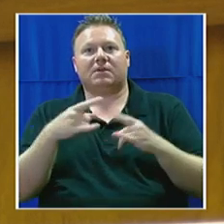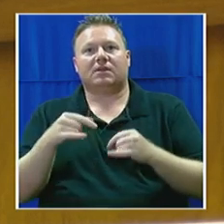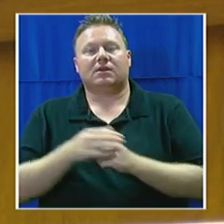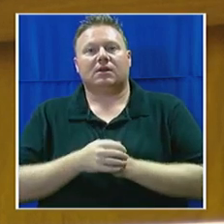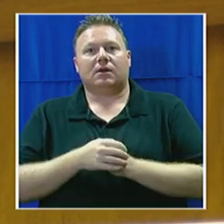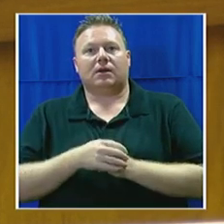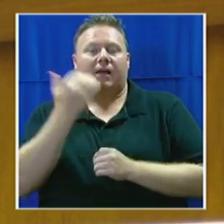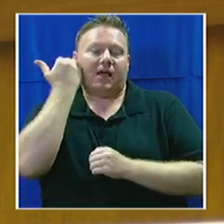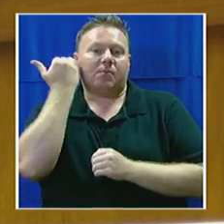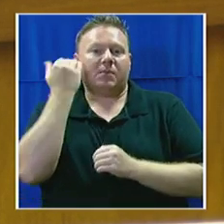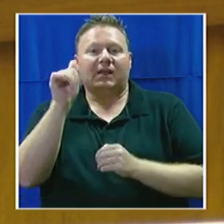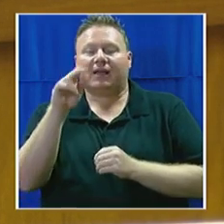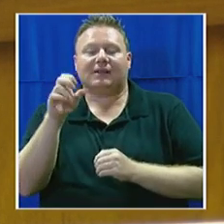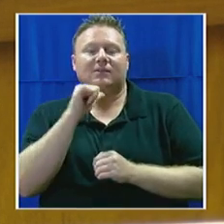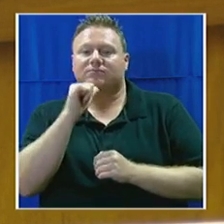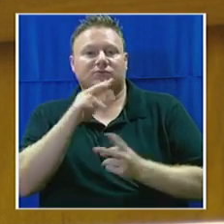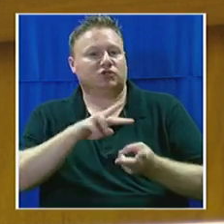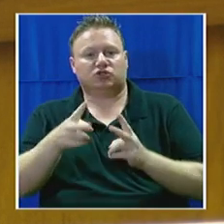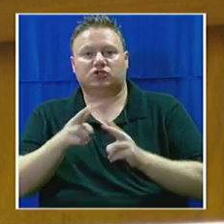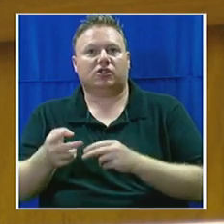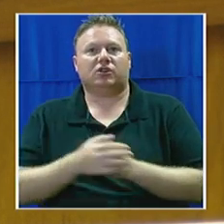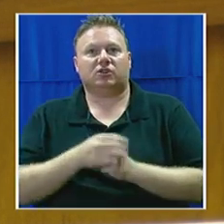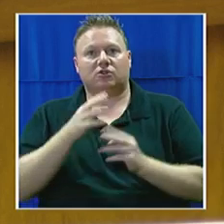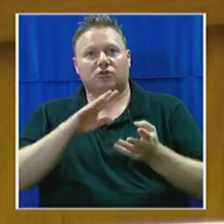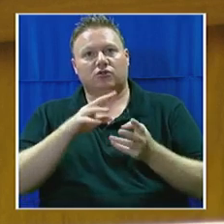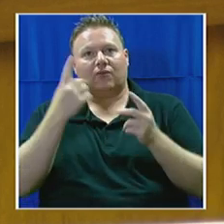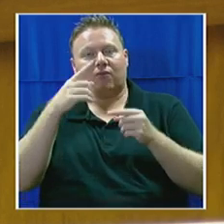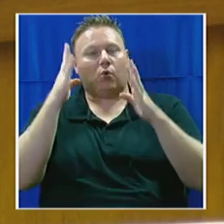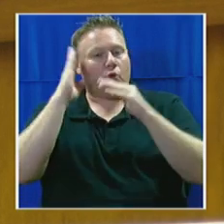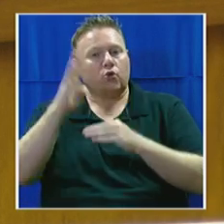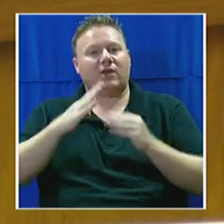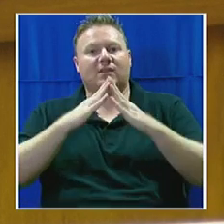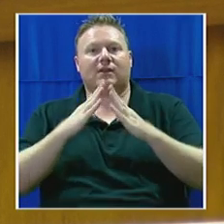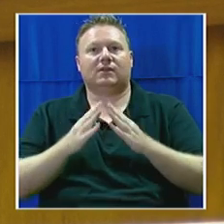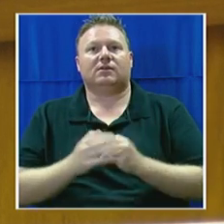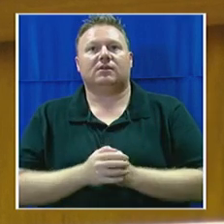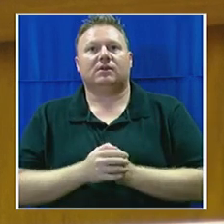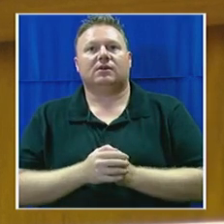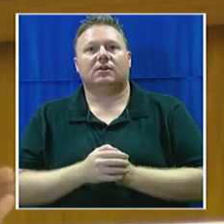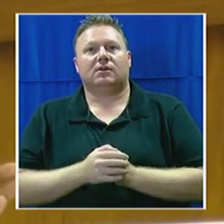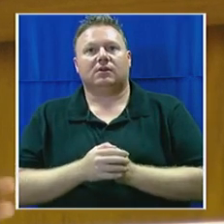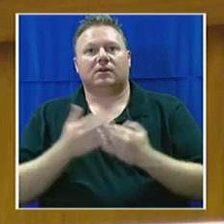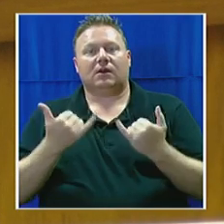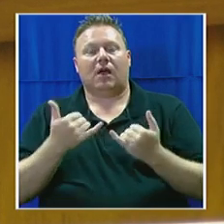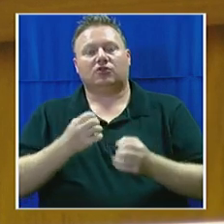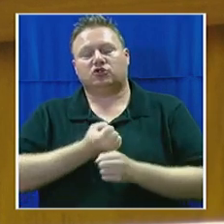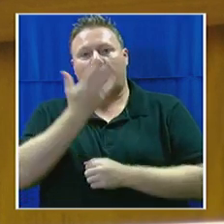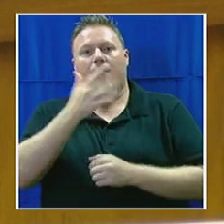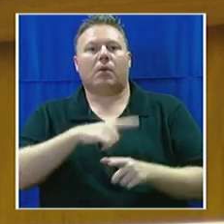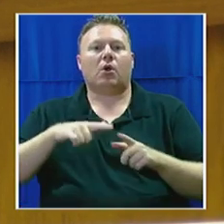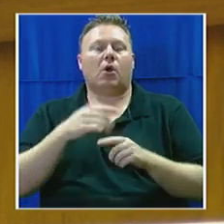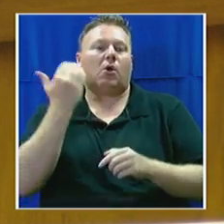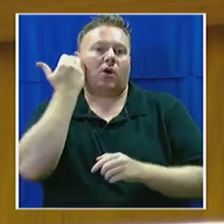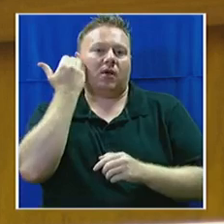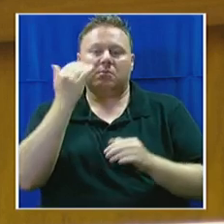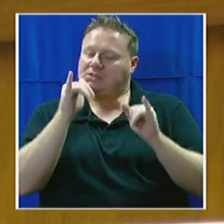change any of these places into decent places of residence for our people. And with the current shape of local government, our people will remain